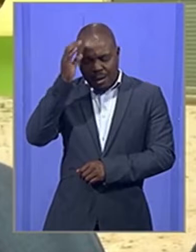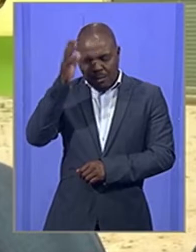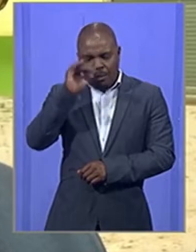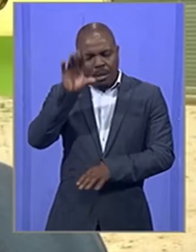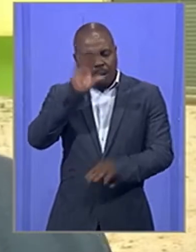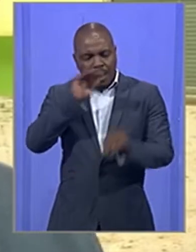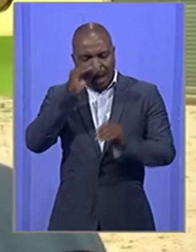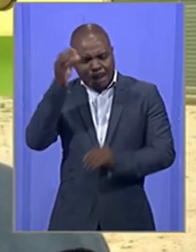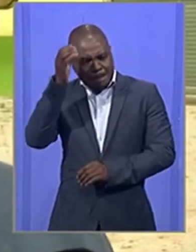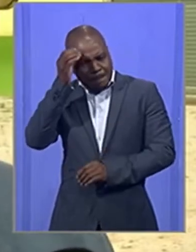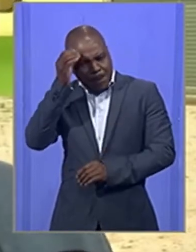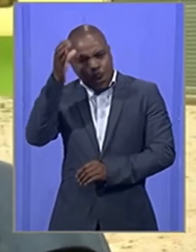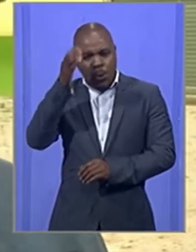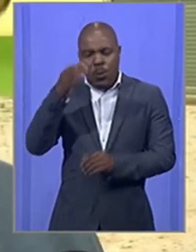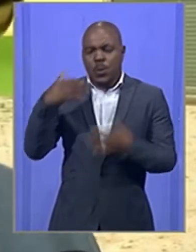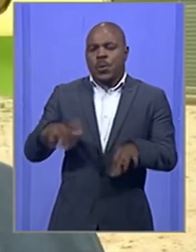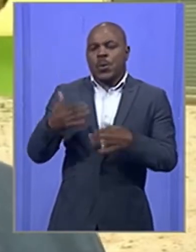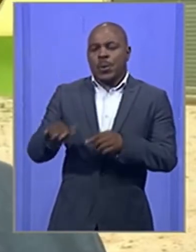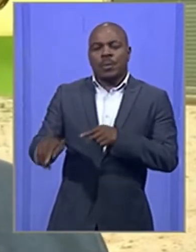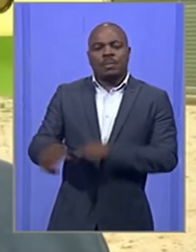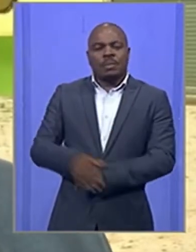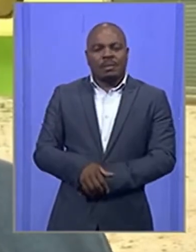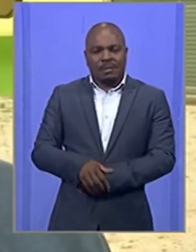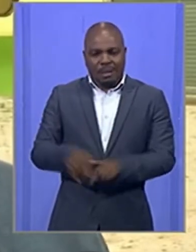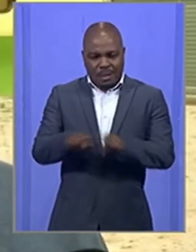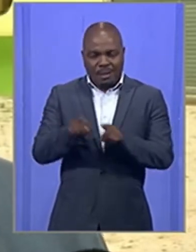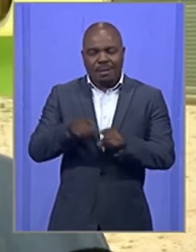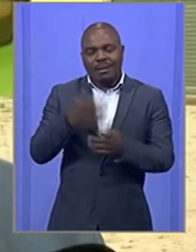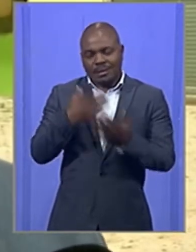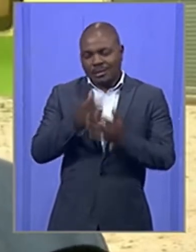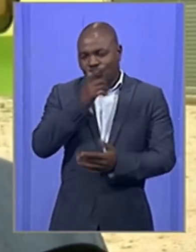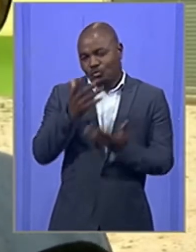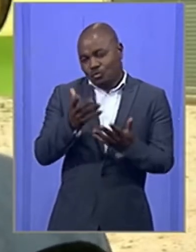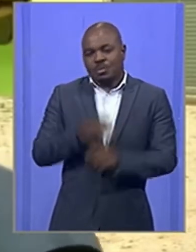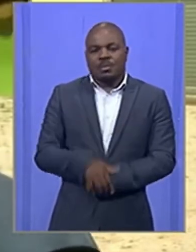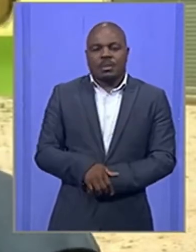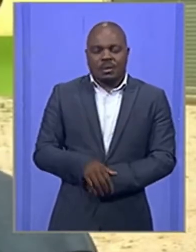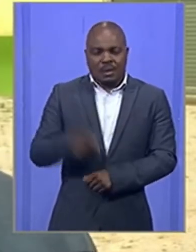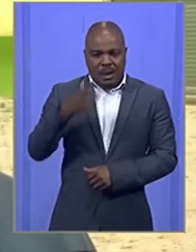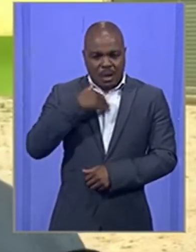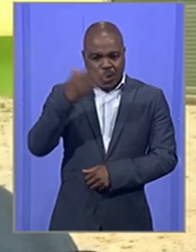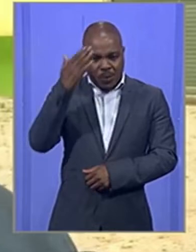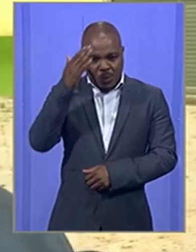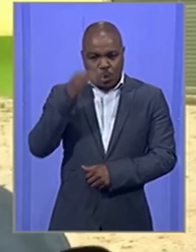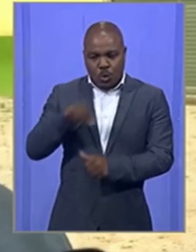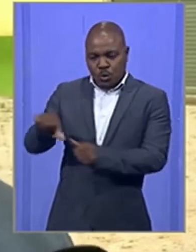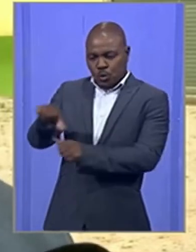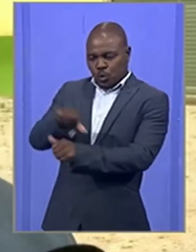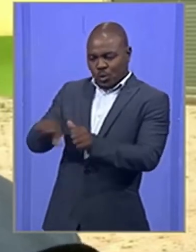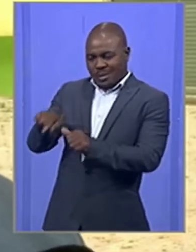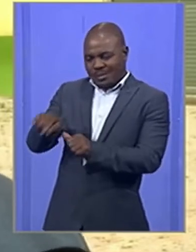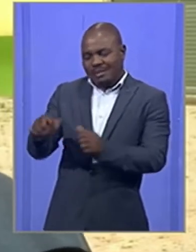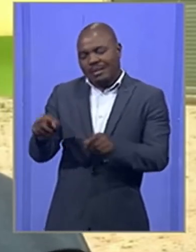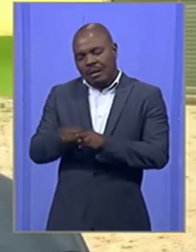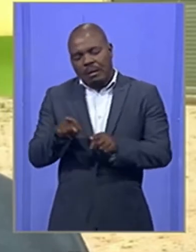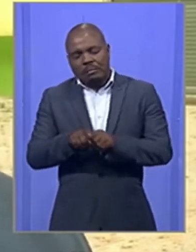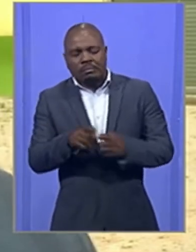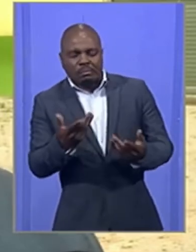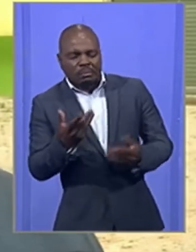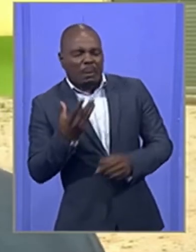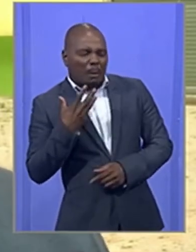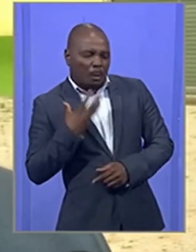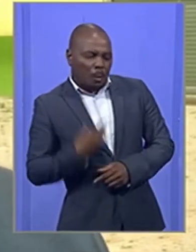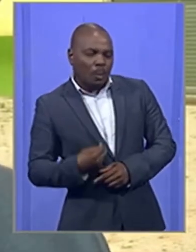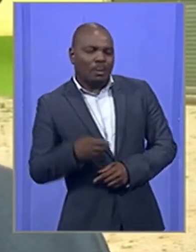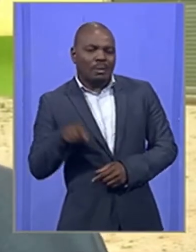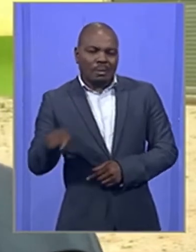academically giants. I can just put it like that. I know that socially they are dwarfs. They are not people who are